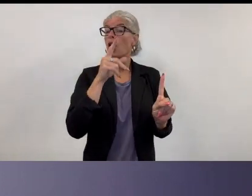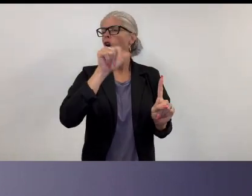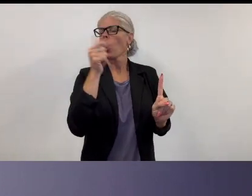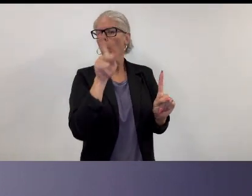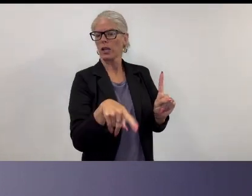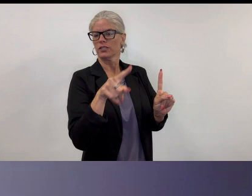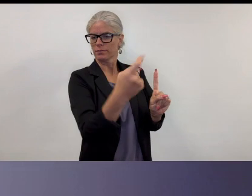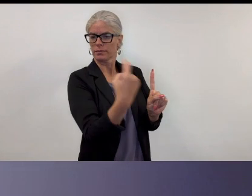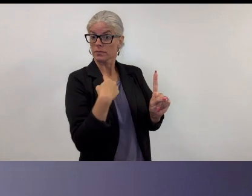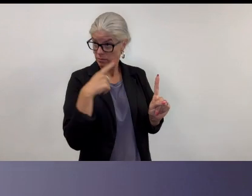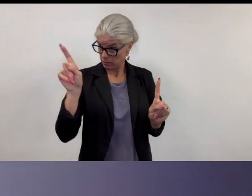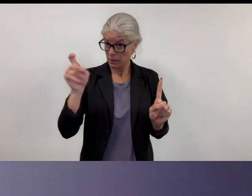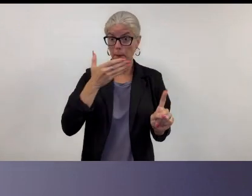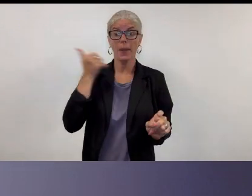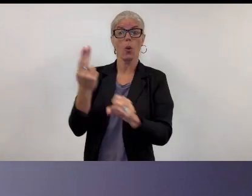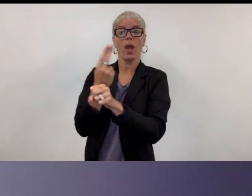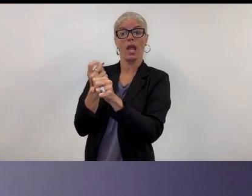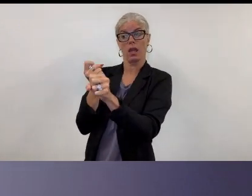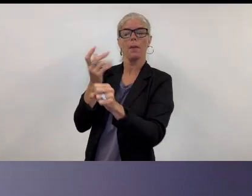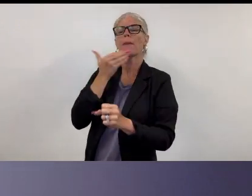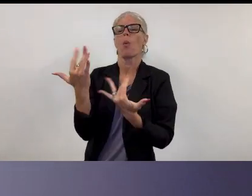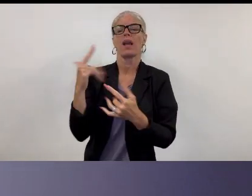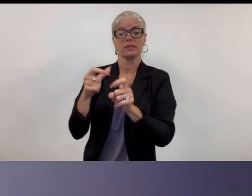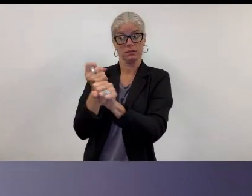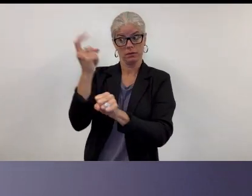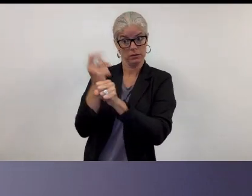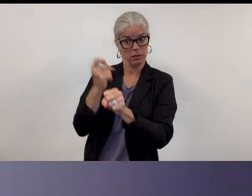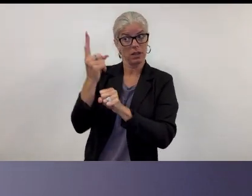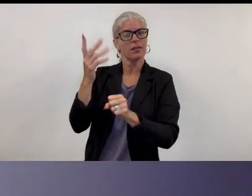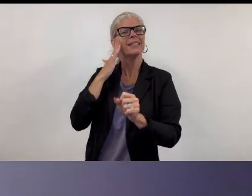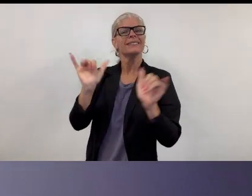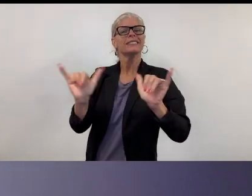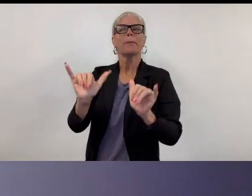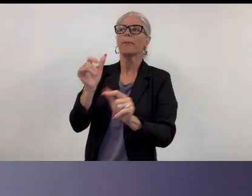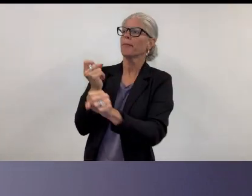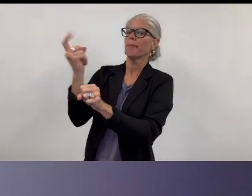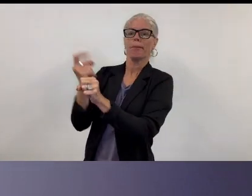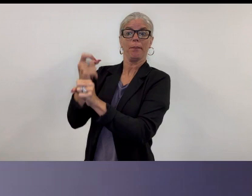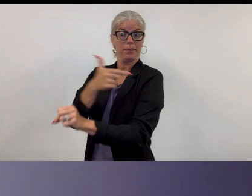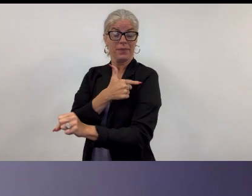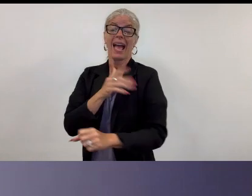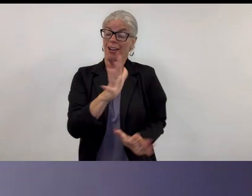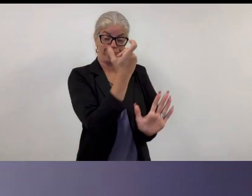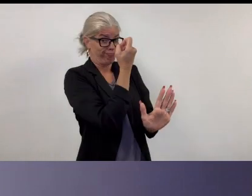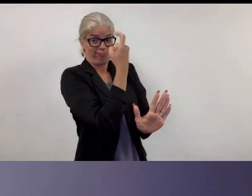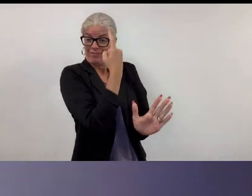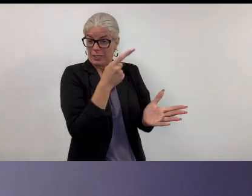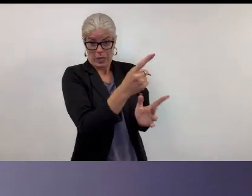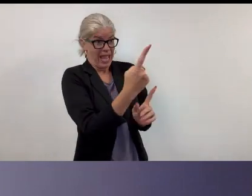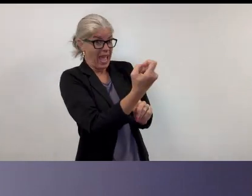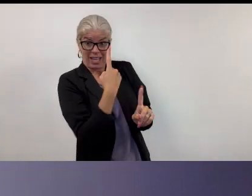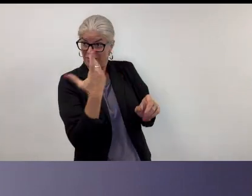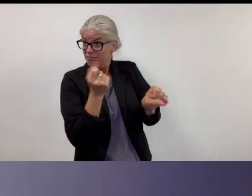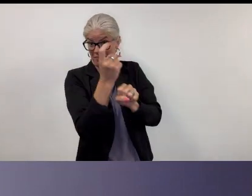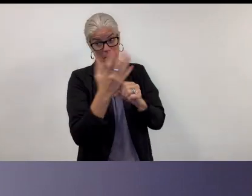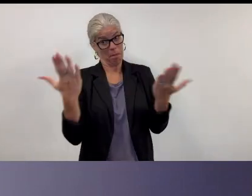a year and then we'll have another booster and it'll be like a flu shot that we'll get every year. And perhaps it might integrate